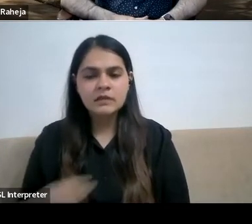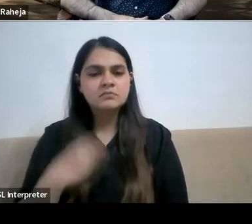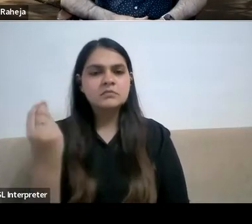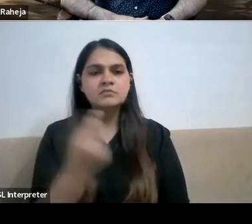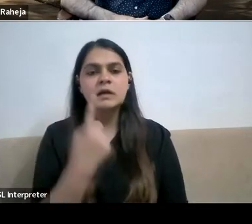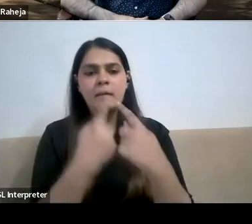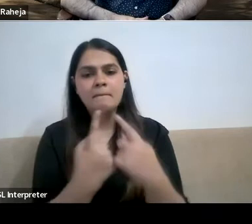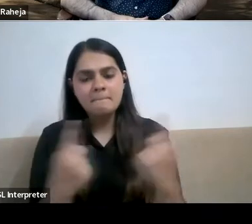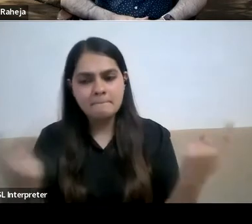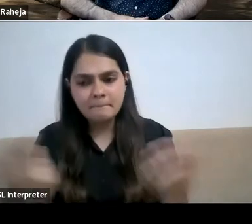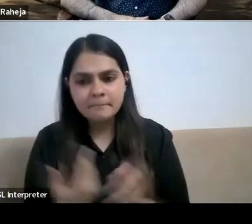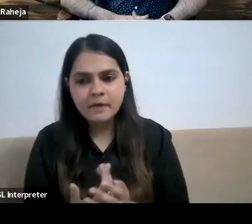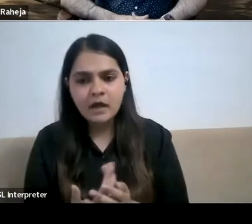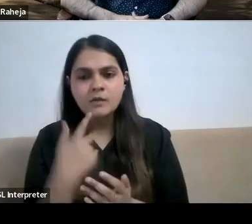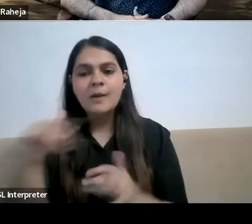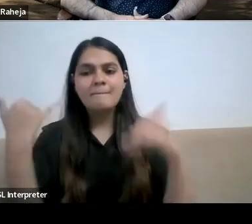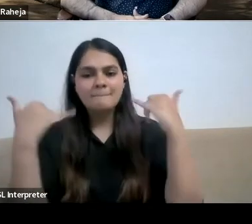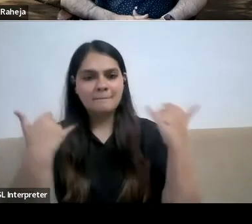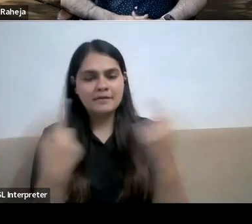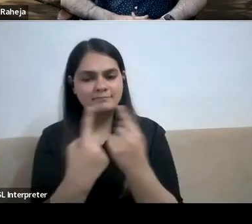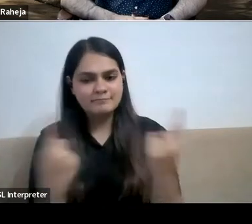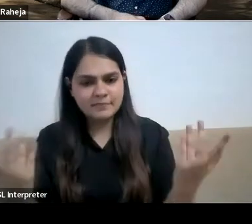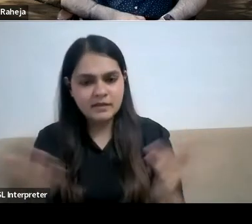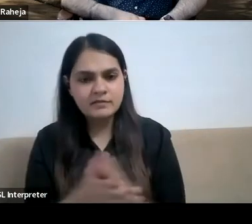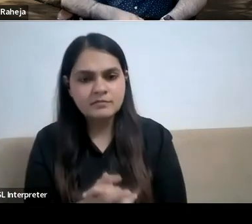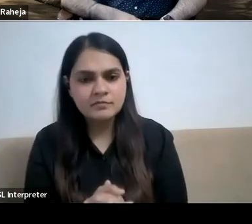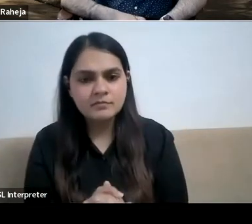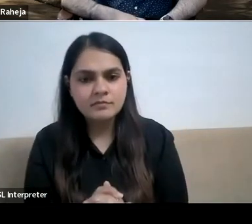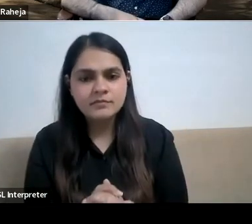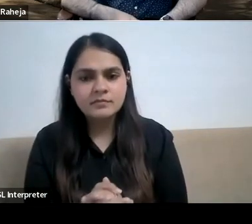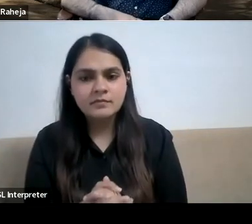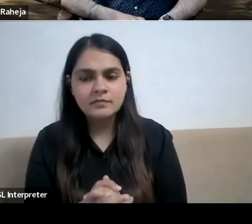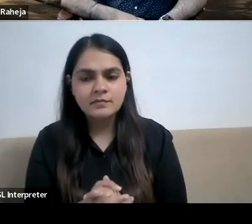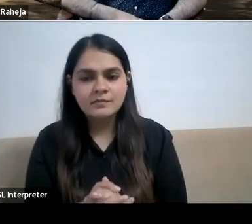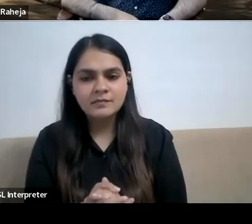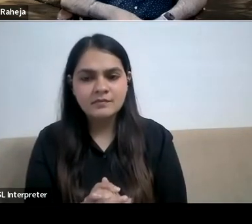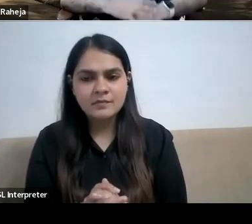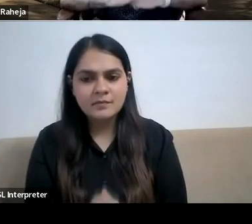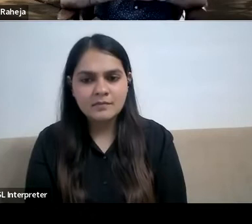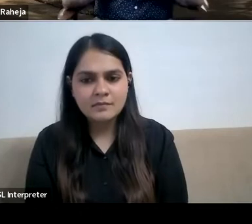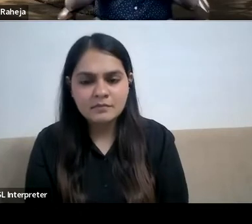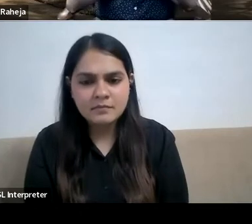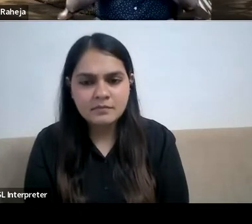and also the grounds, playgrounds as well. As most of you know,